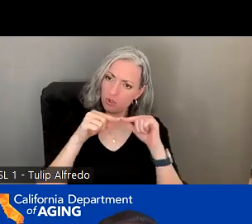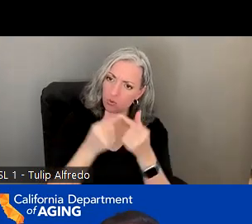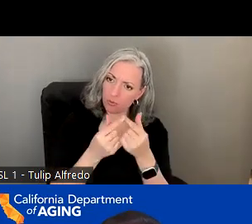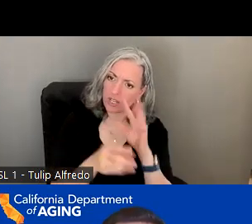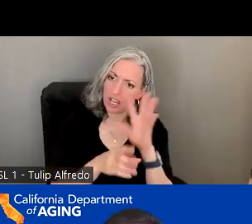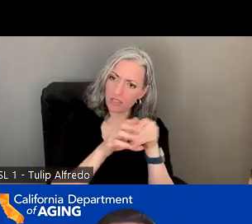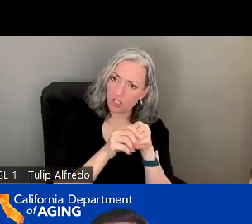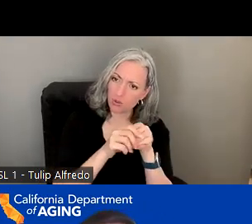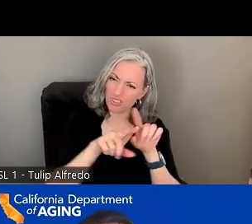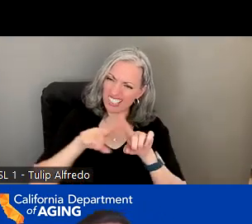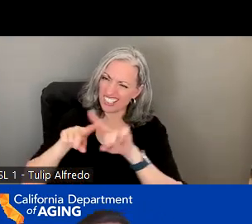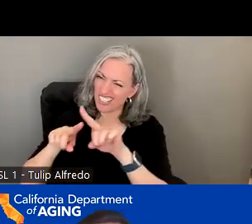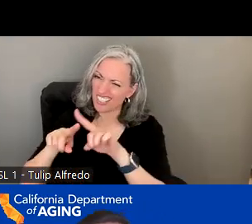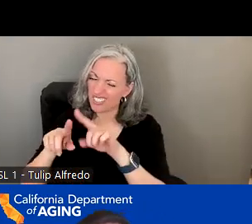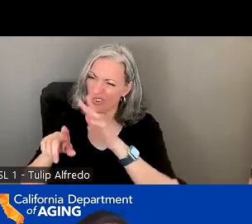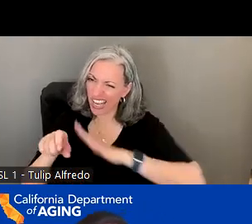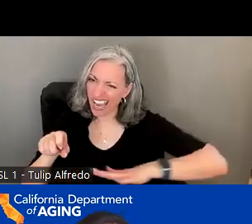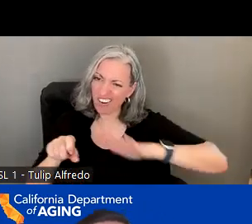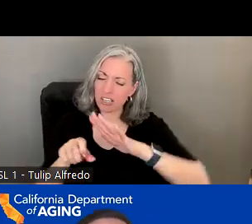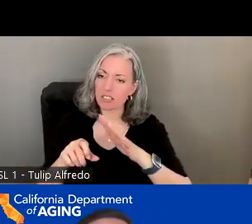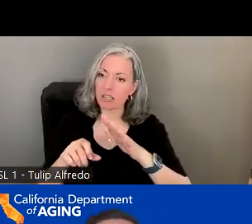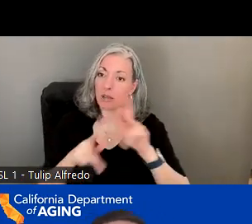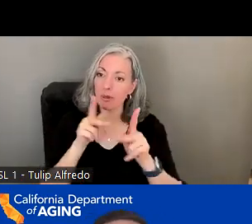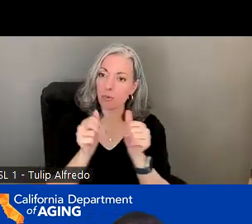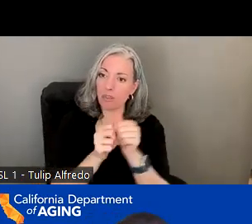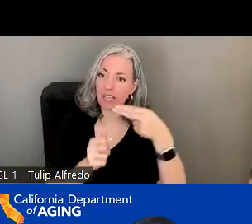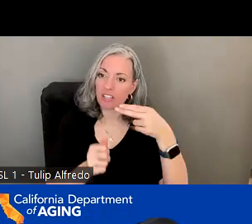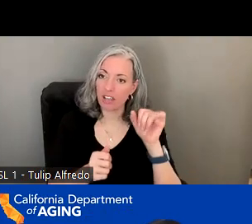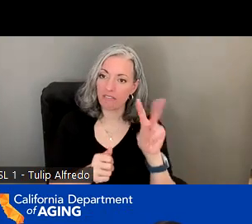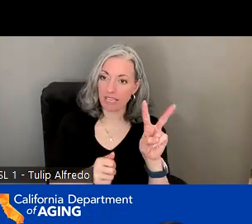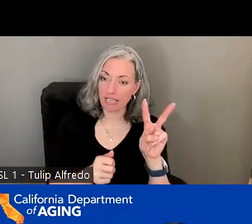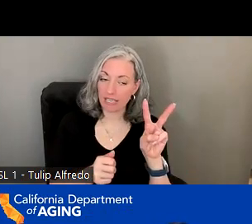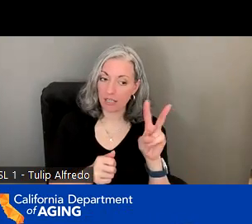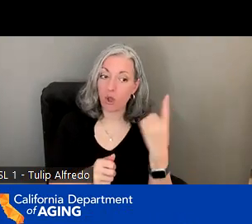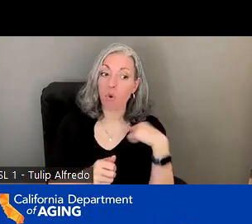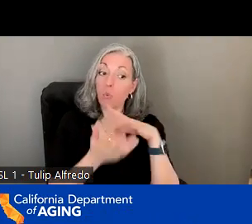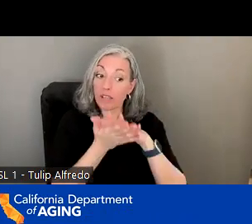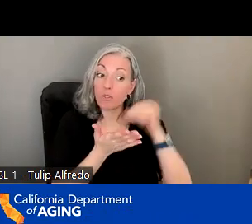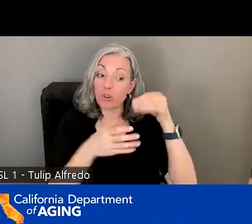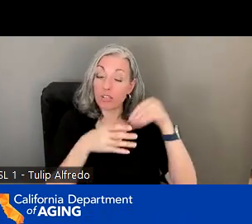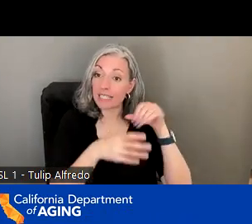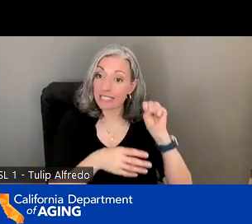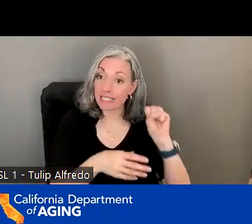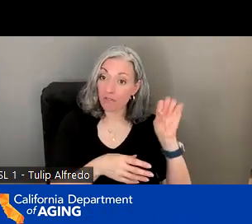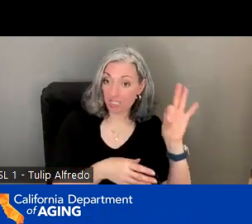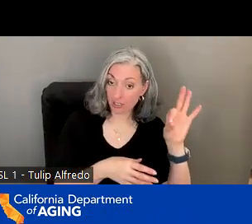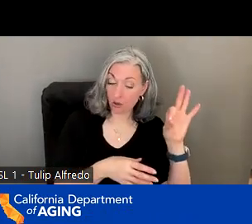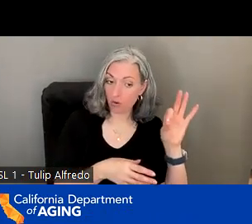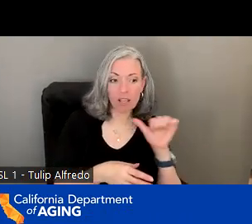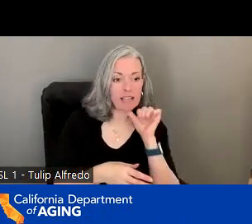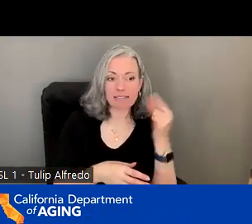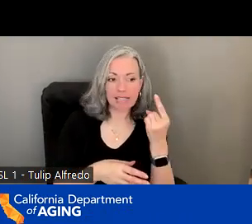different areas for older people living with HIV. We've learned in San Francisco that it's not something that people